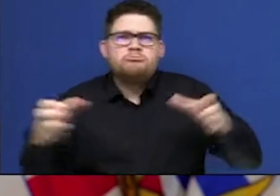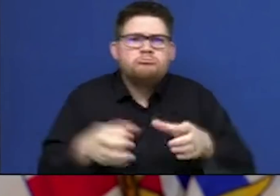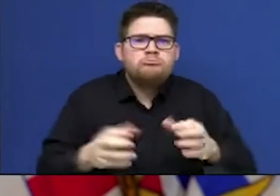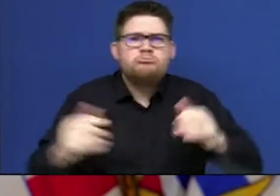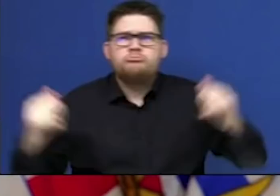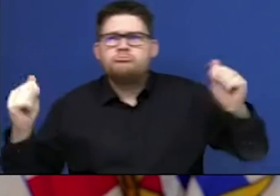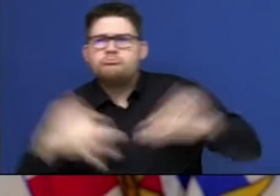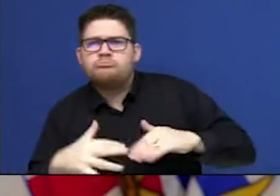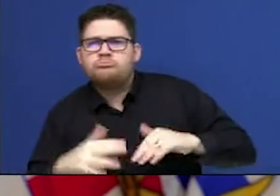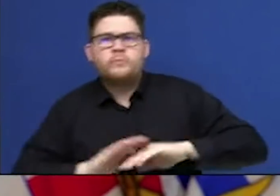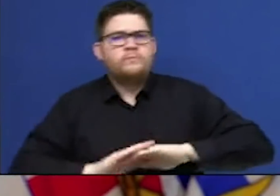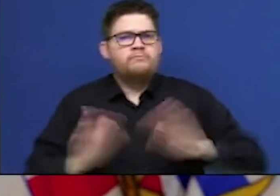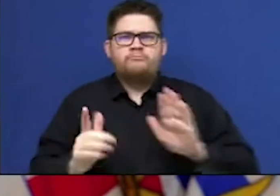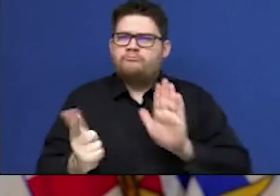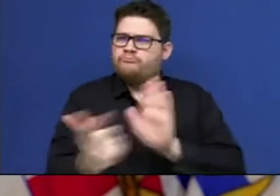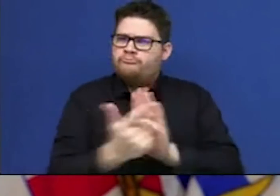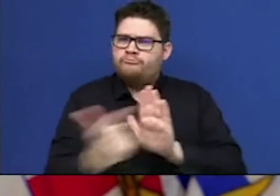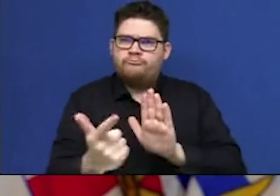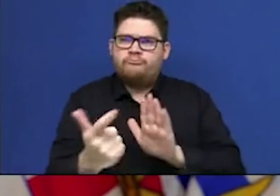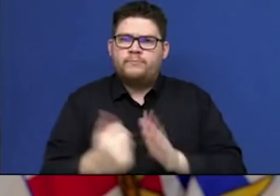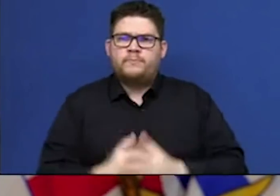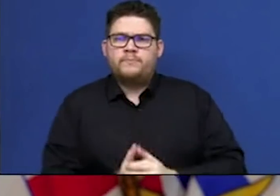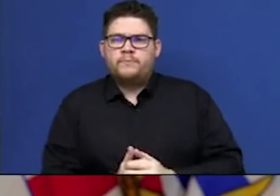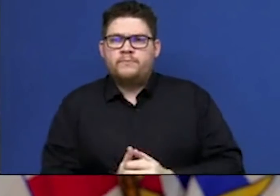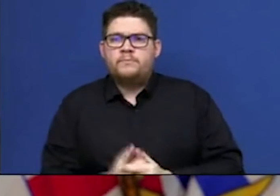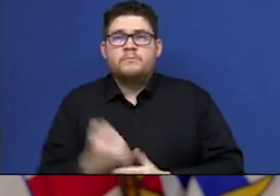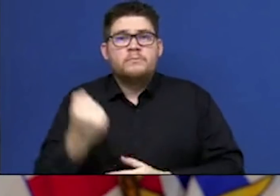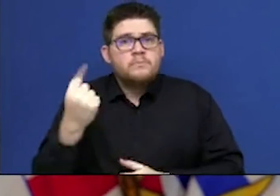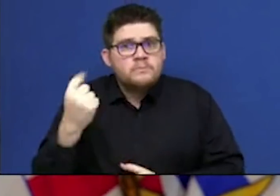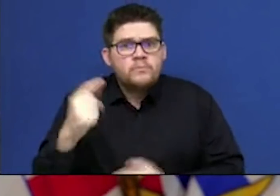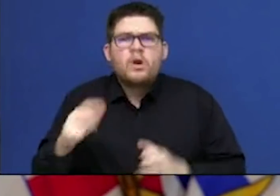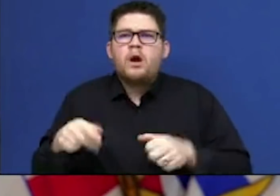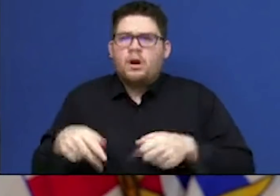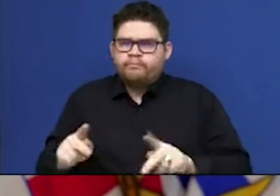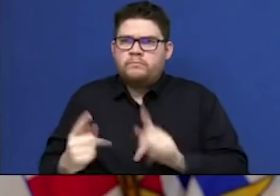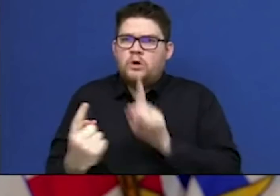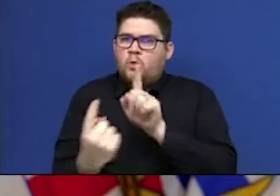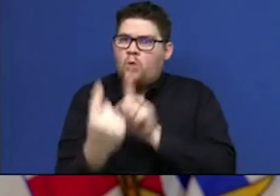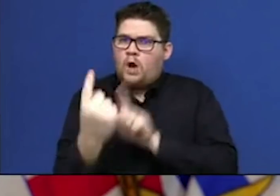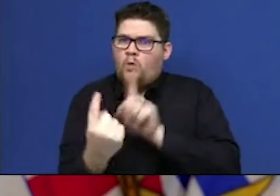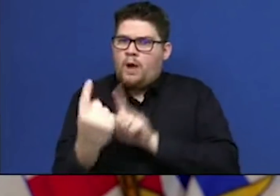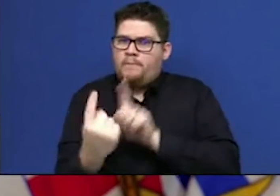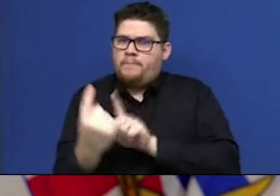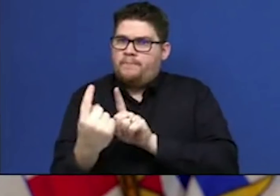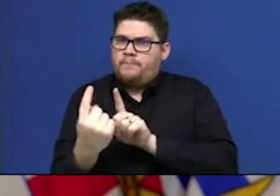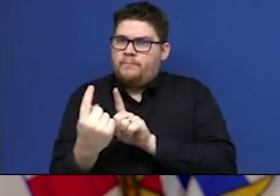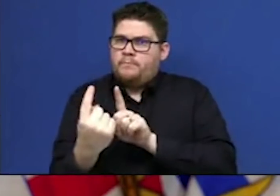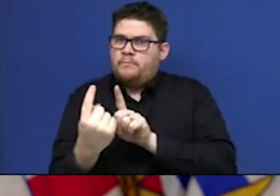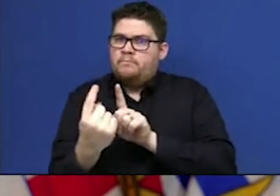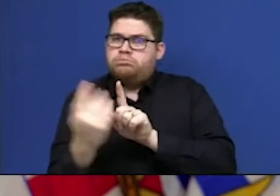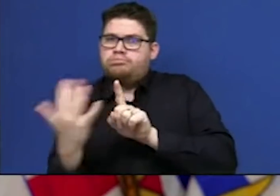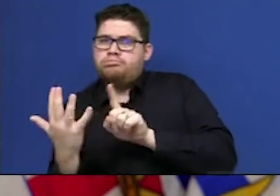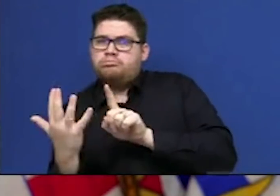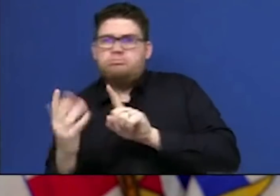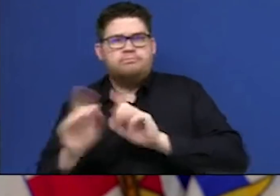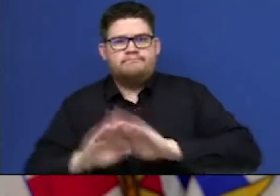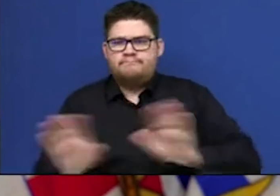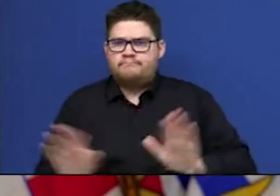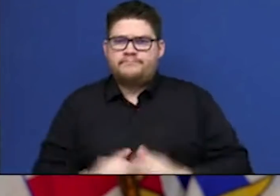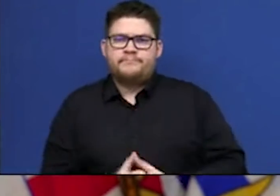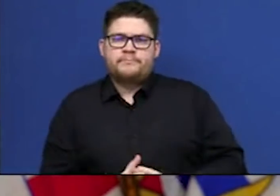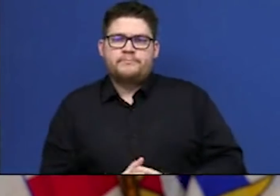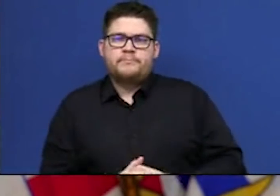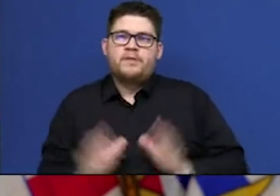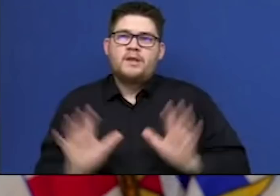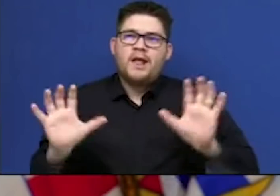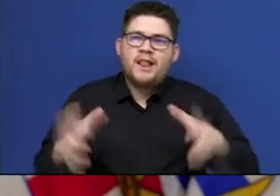result, activities indoors in these locations need to be on hold for now. As the Premier mentioned,